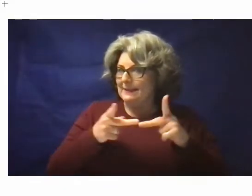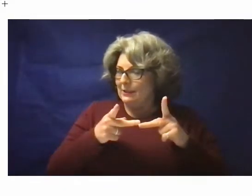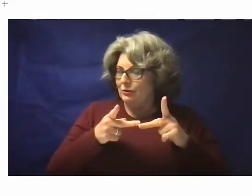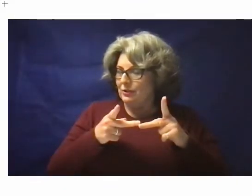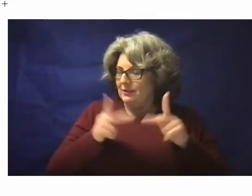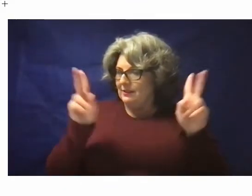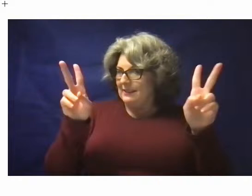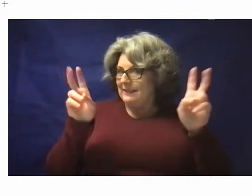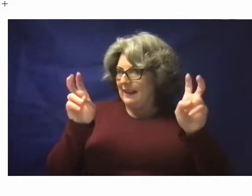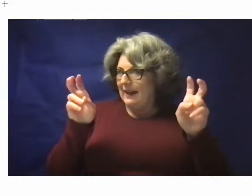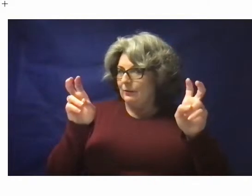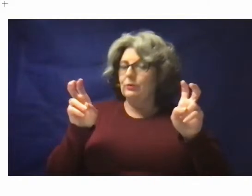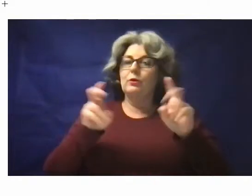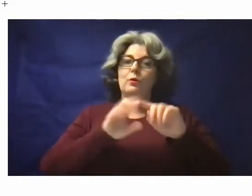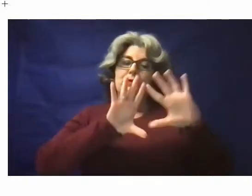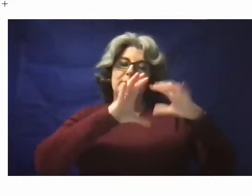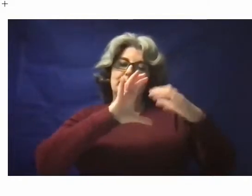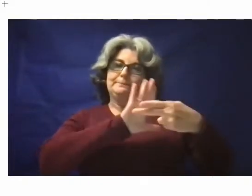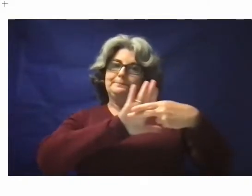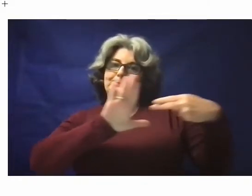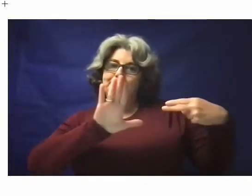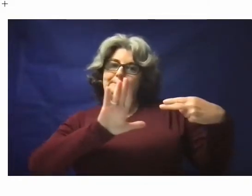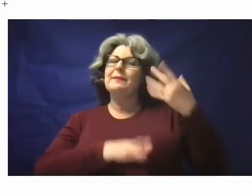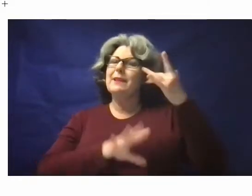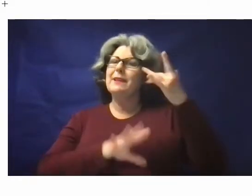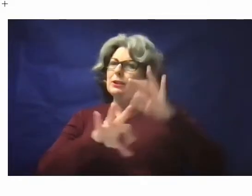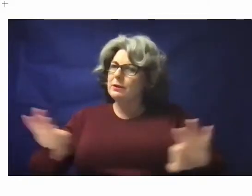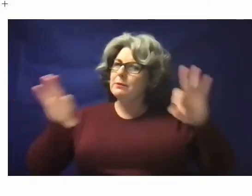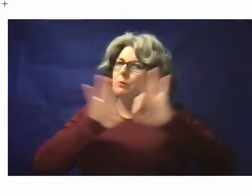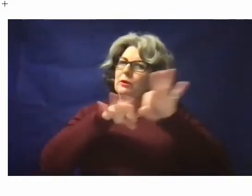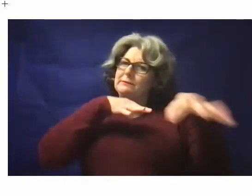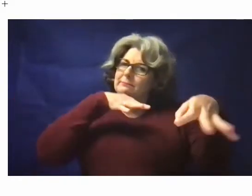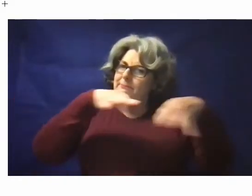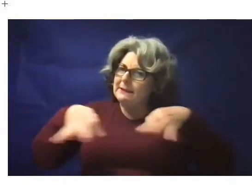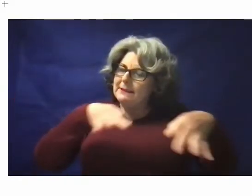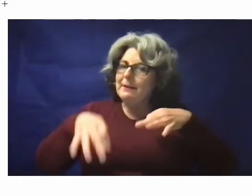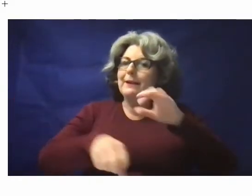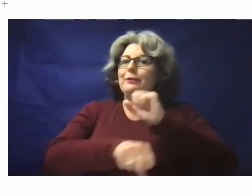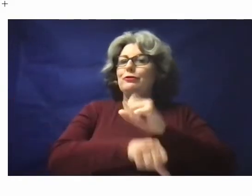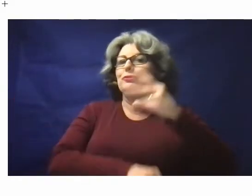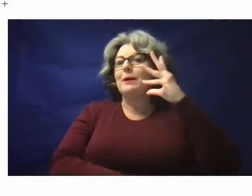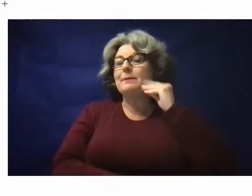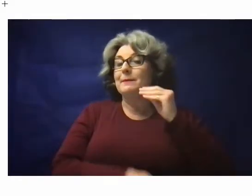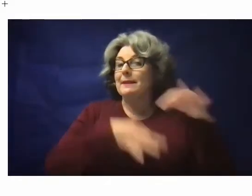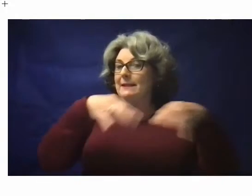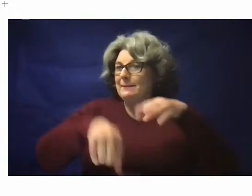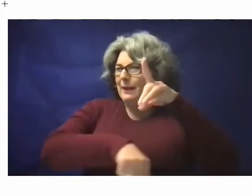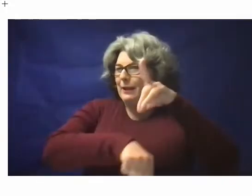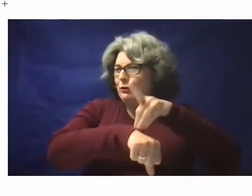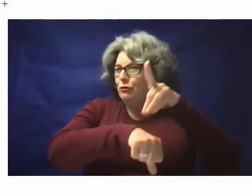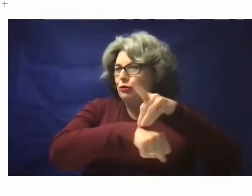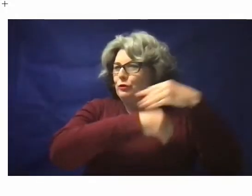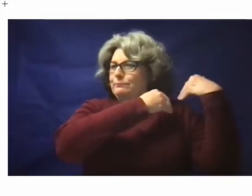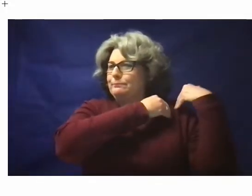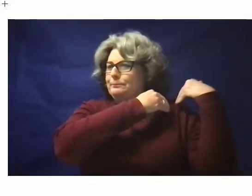or the classification. So that's why we need you to describe what your duties are. It's not enough to